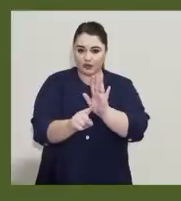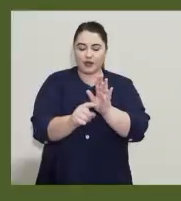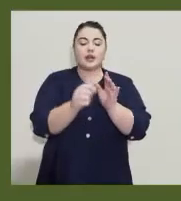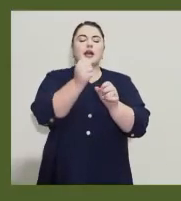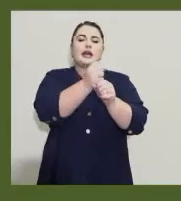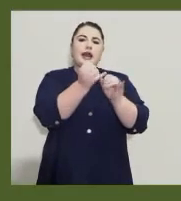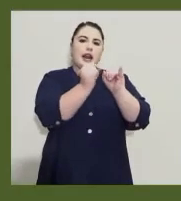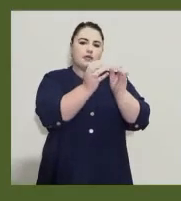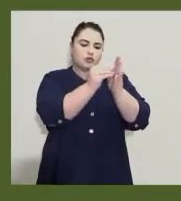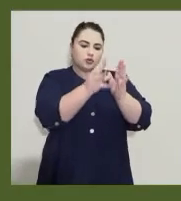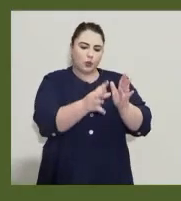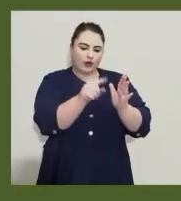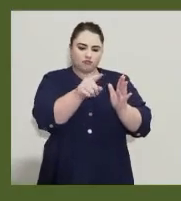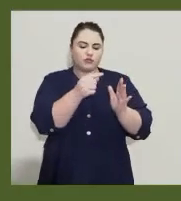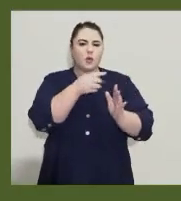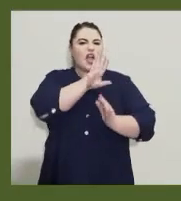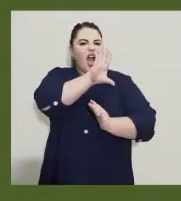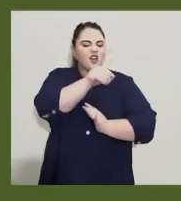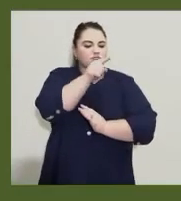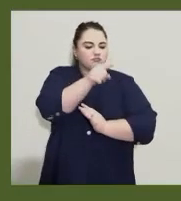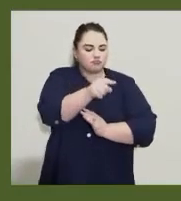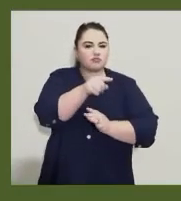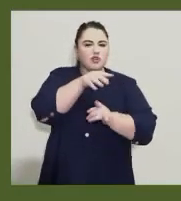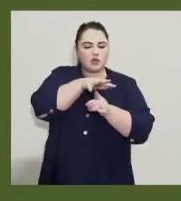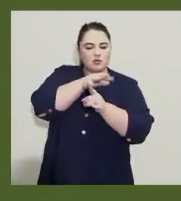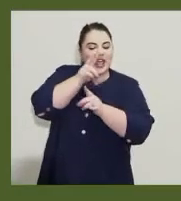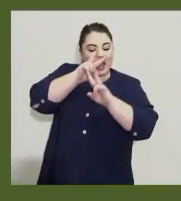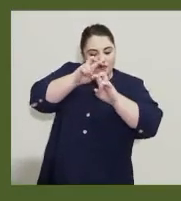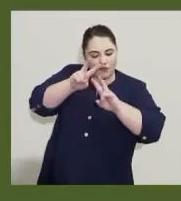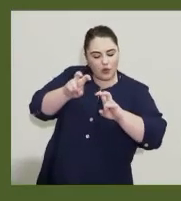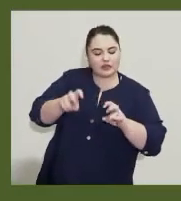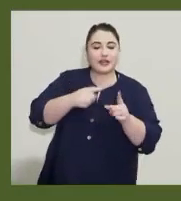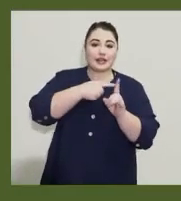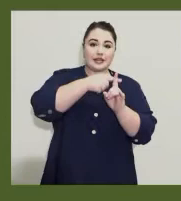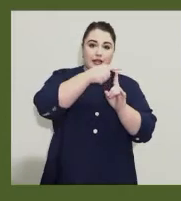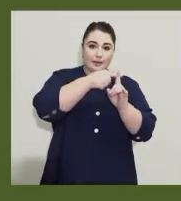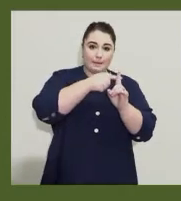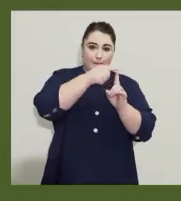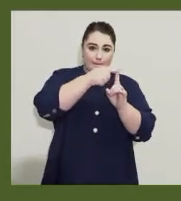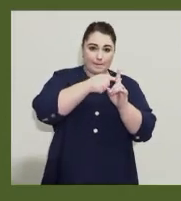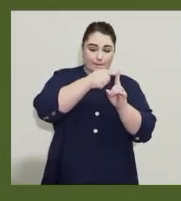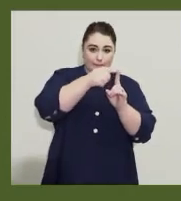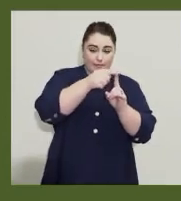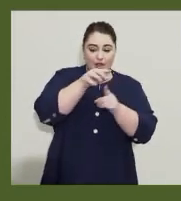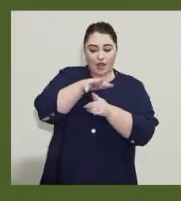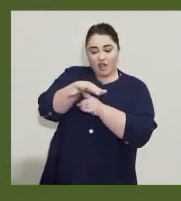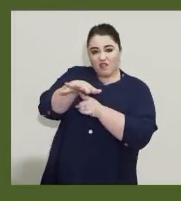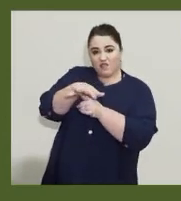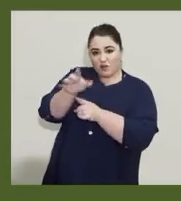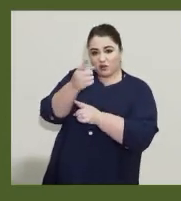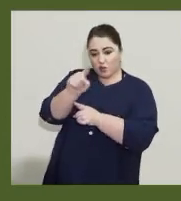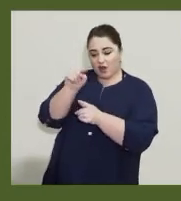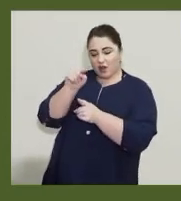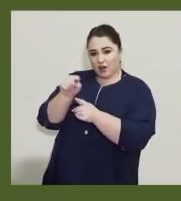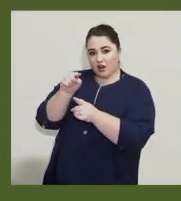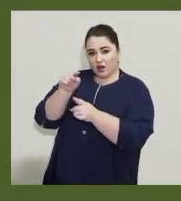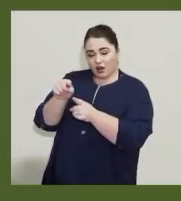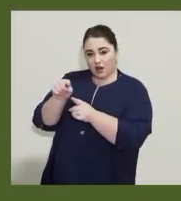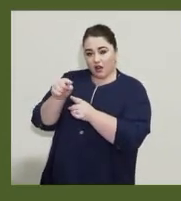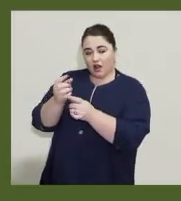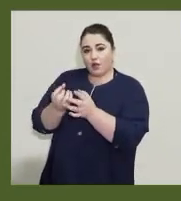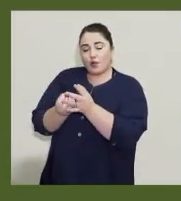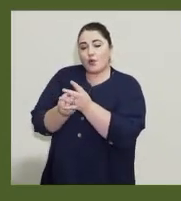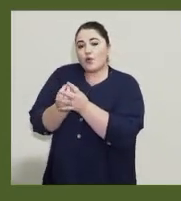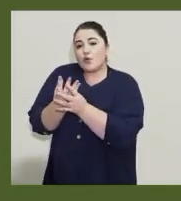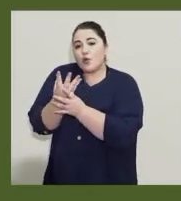So it shows here in question one, a certain grade 11 learner was assigned to investigate the effect of temperature